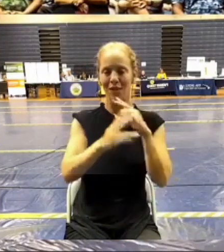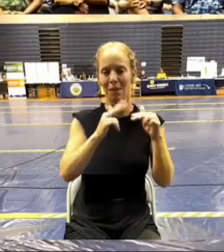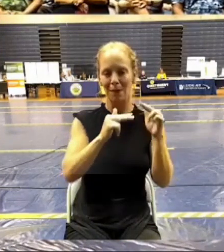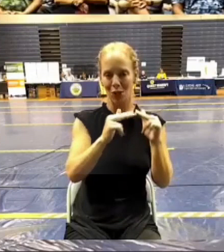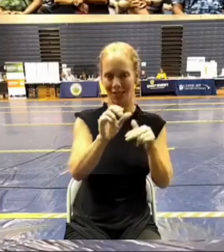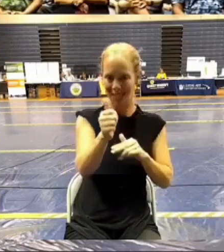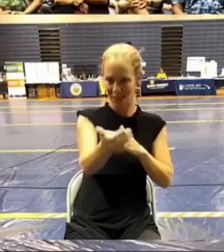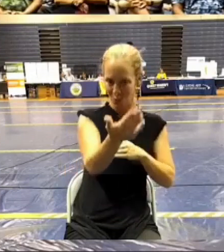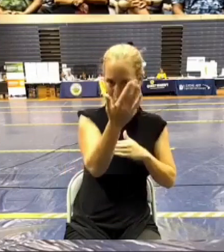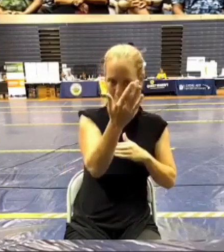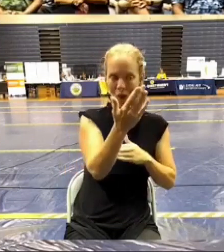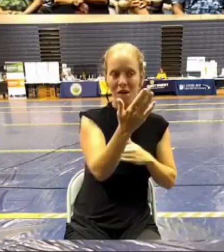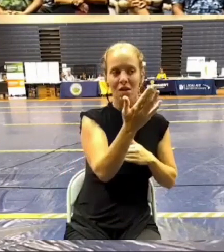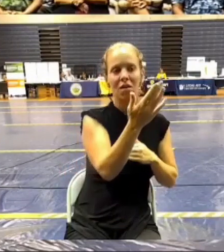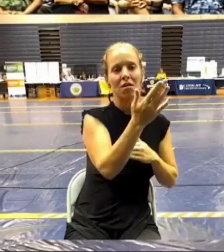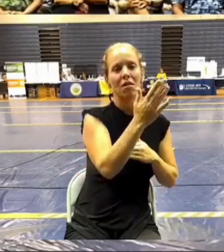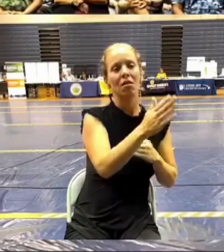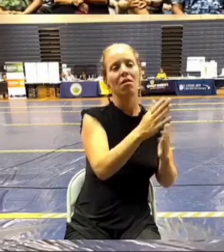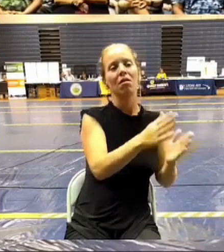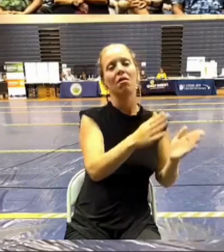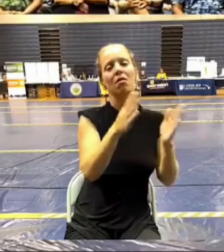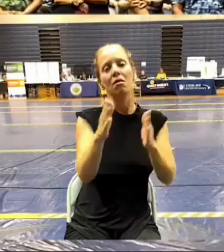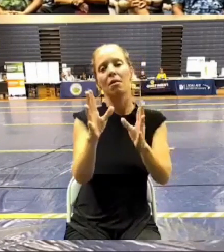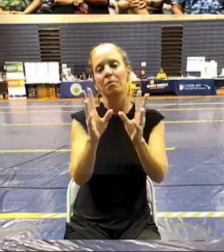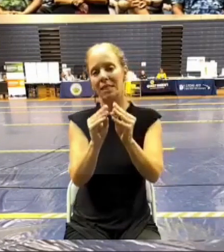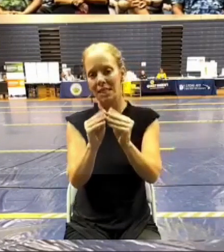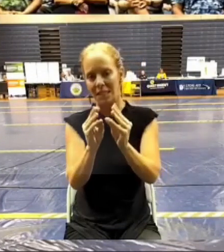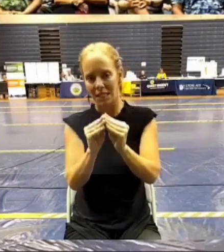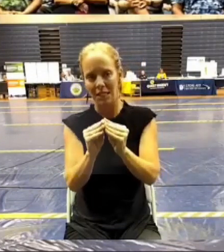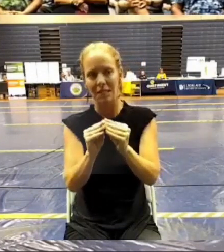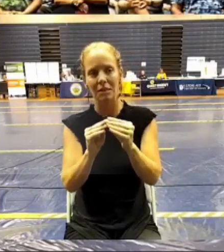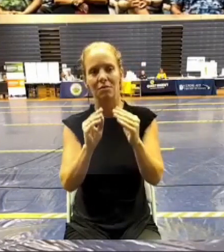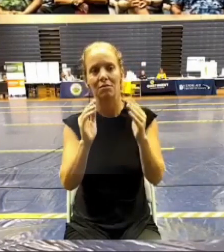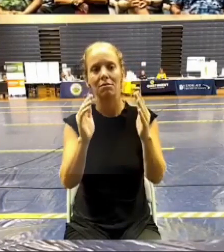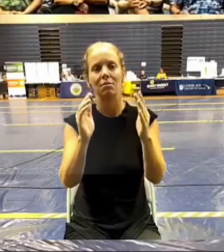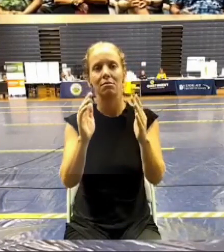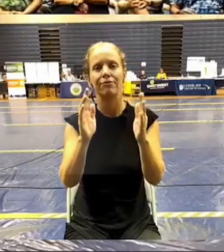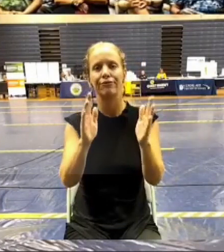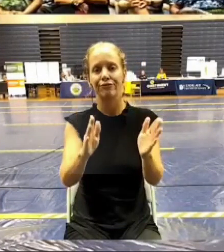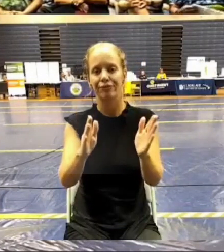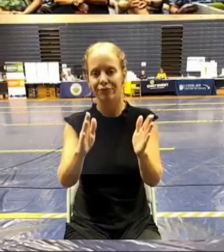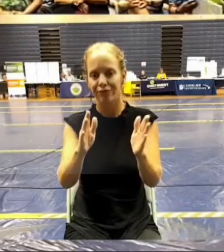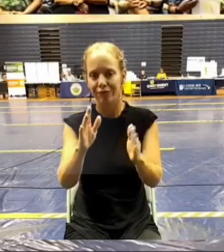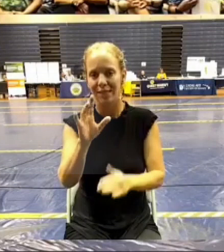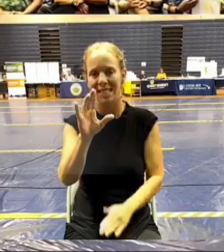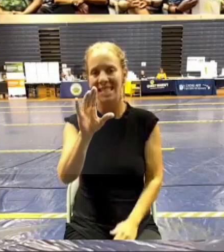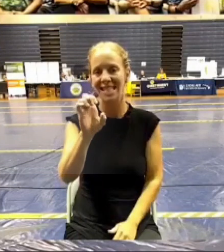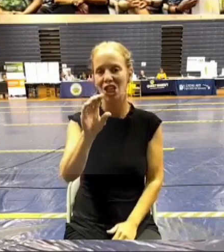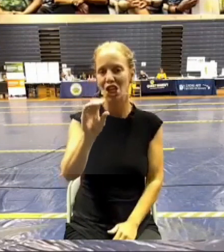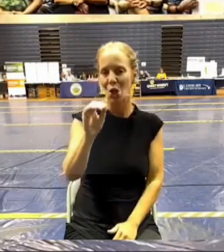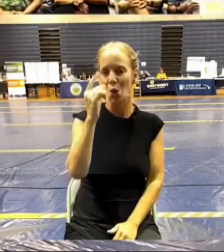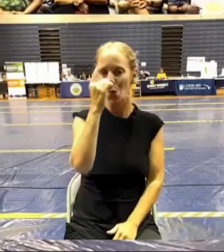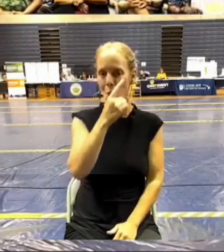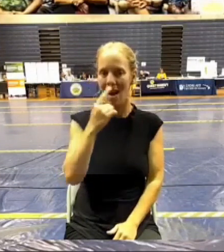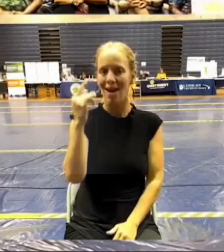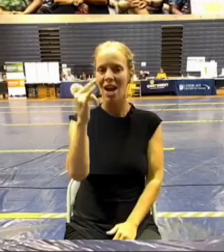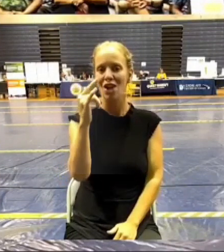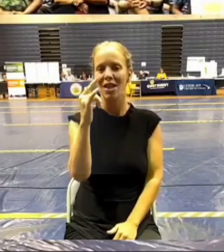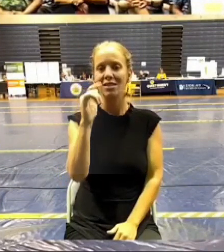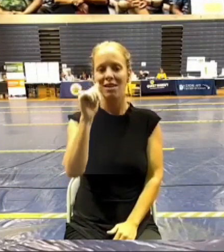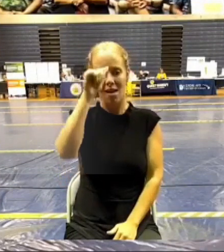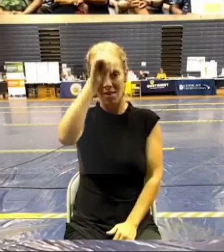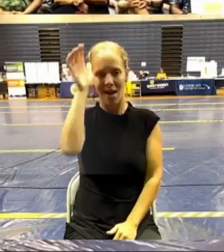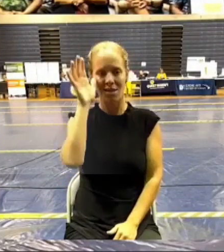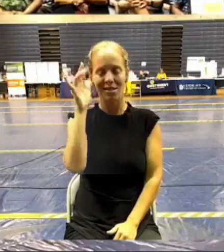this morning. From there, I went to attend the meeting with the CEO of Hawaiian Airlines and Alaskan Airlines with the